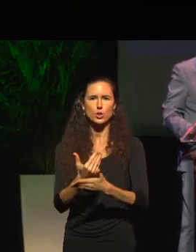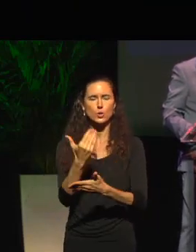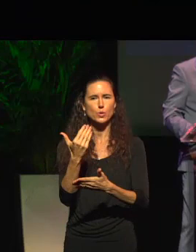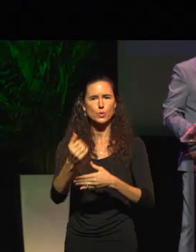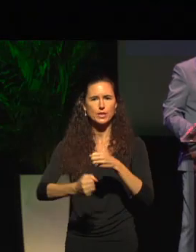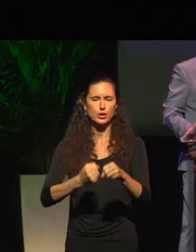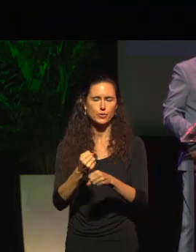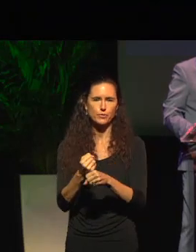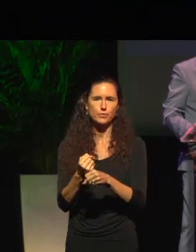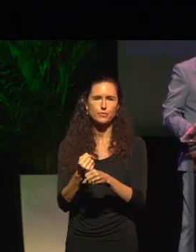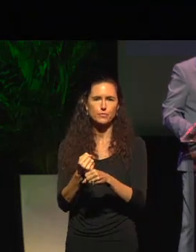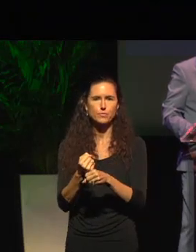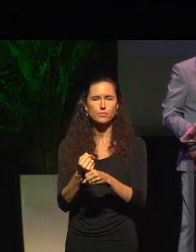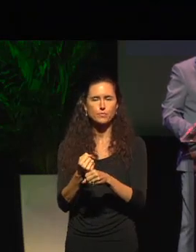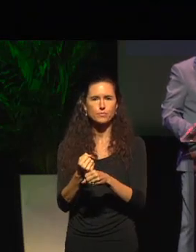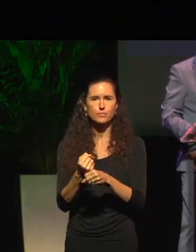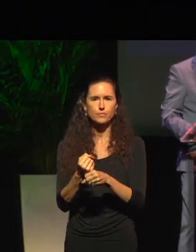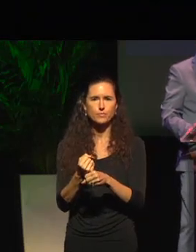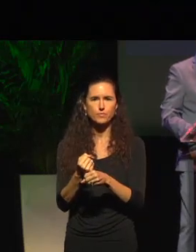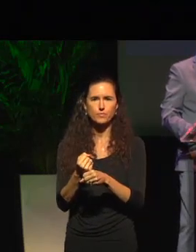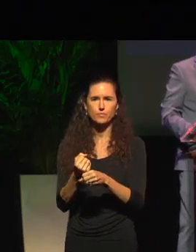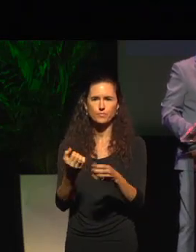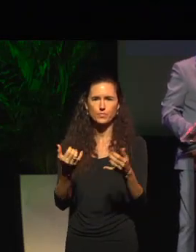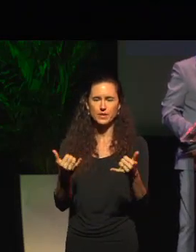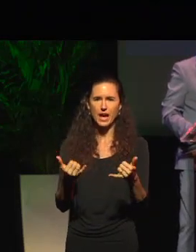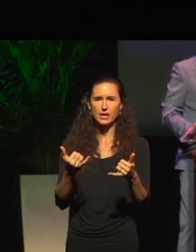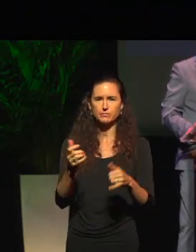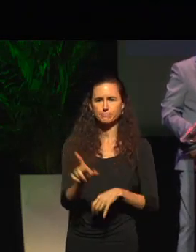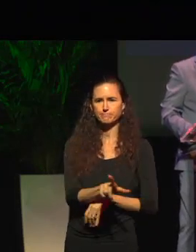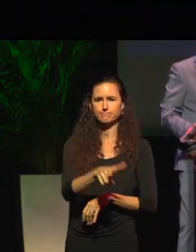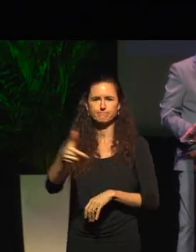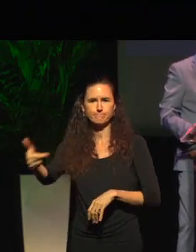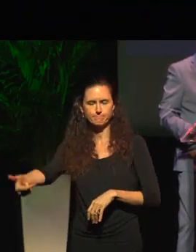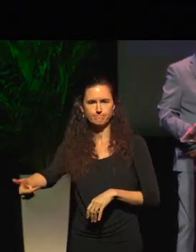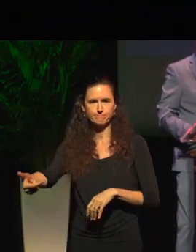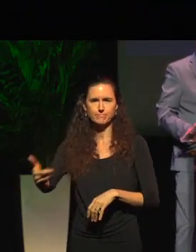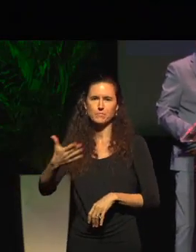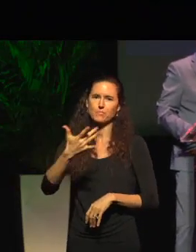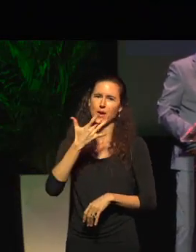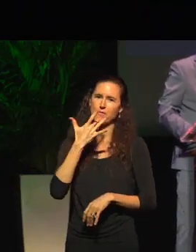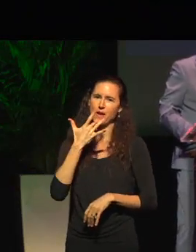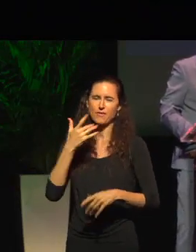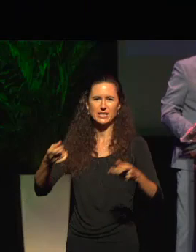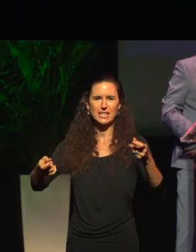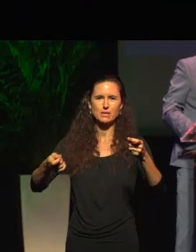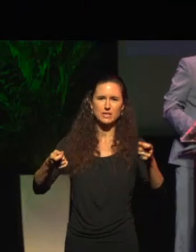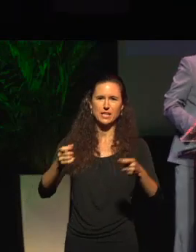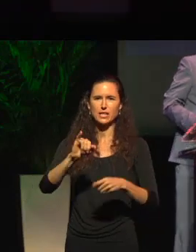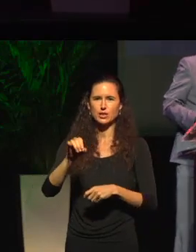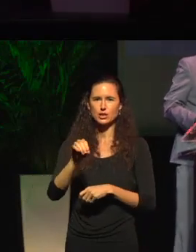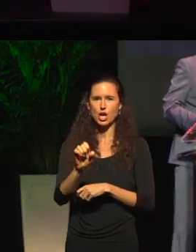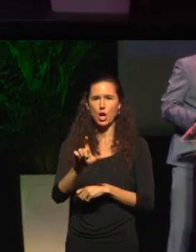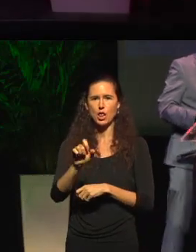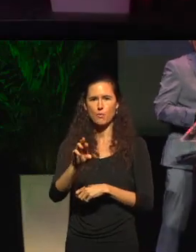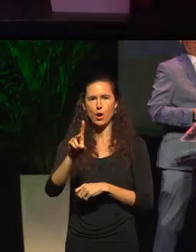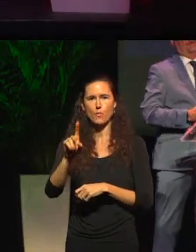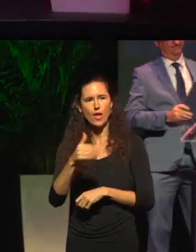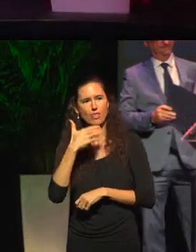year, and I will pass the program back over to my favorite MC, Joe LaBarbera. Thank